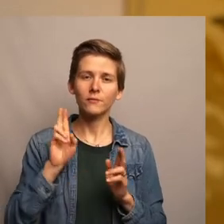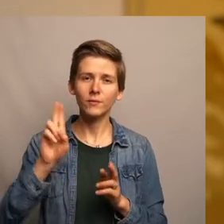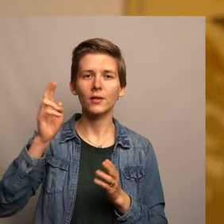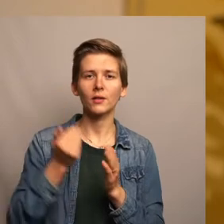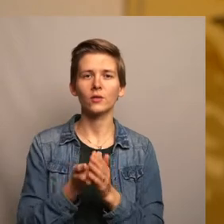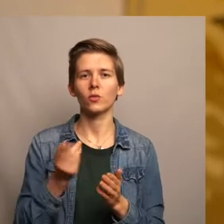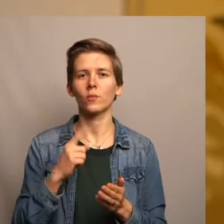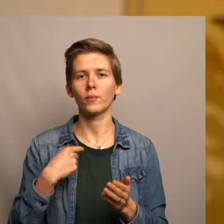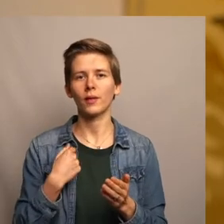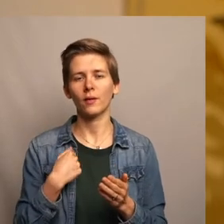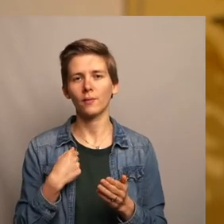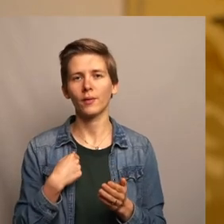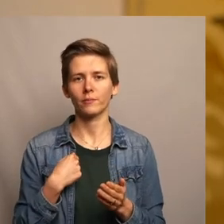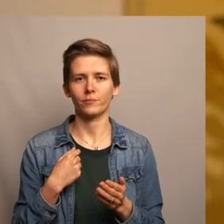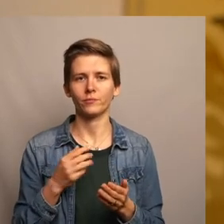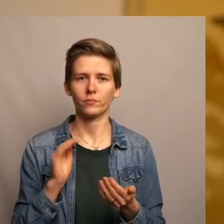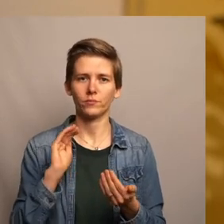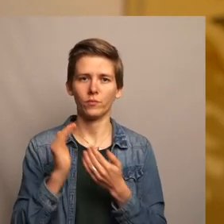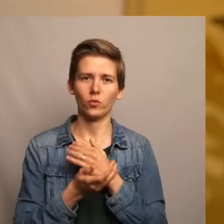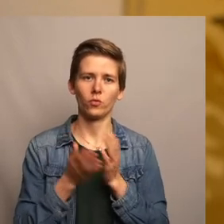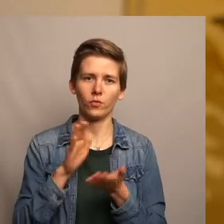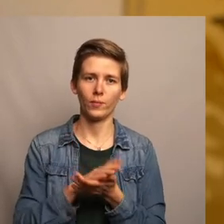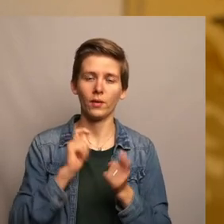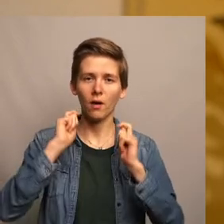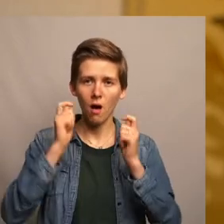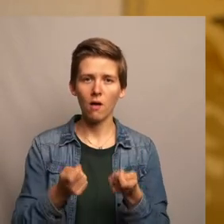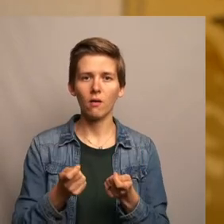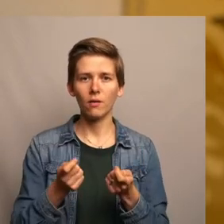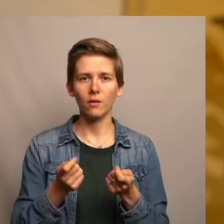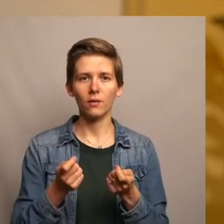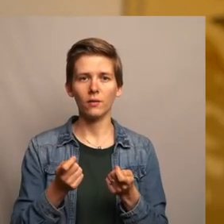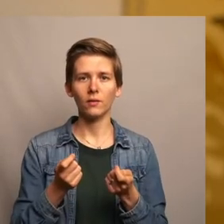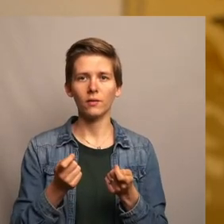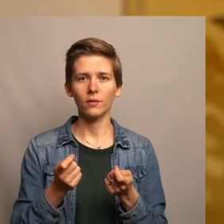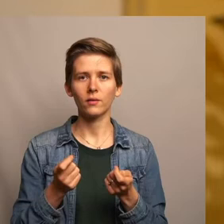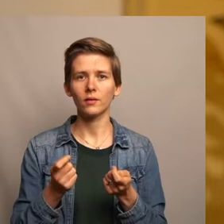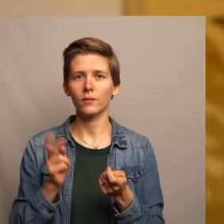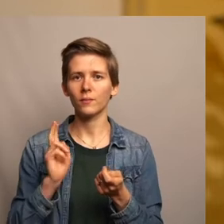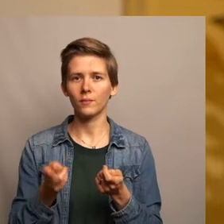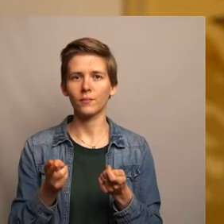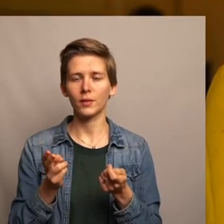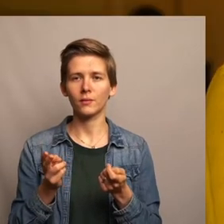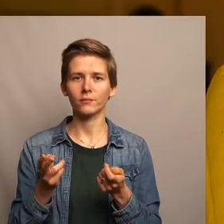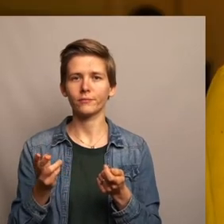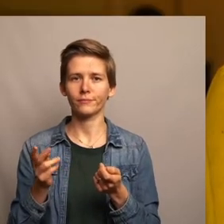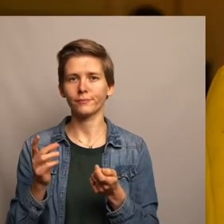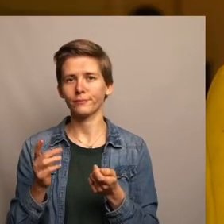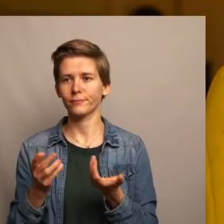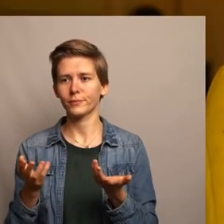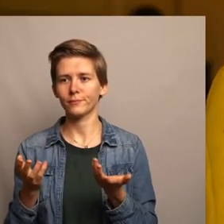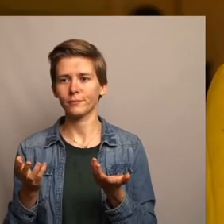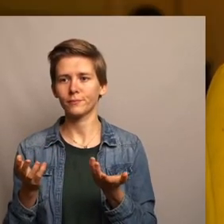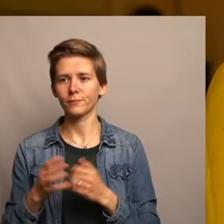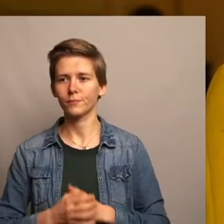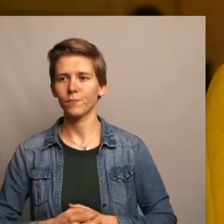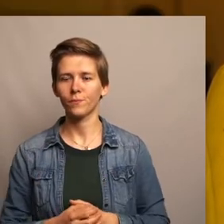you apply for the asylum, for the safety, is that? from my experience, I see the clients say the first thing is